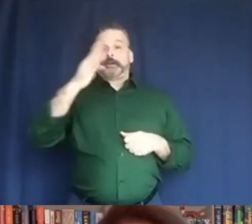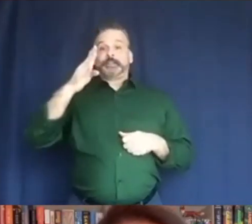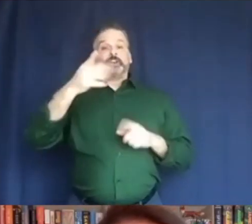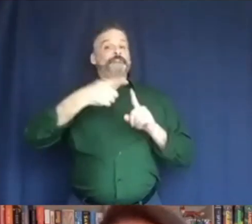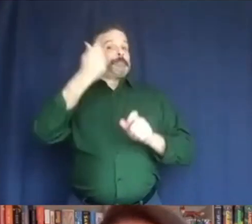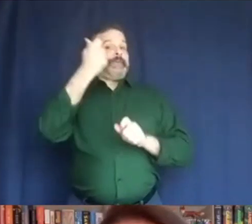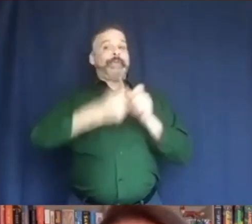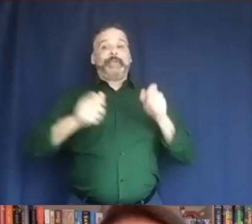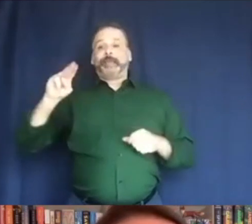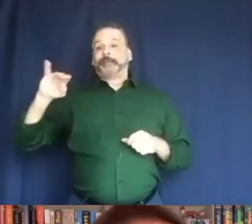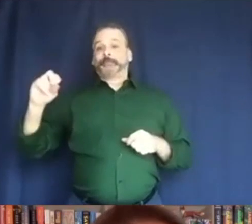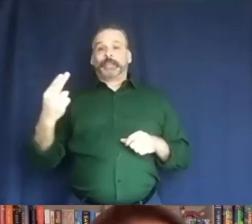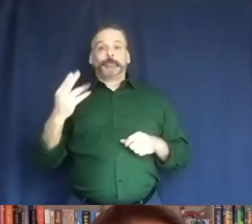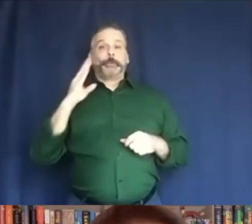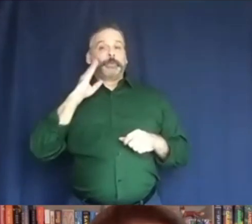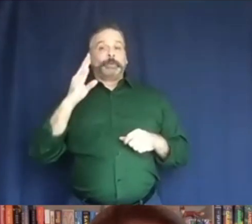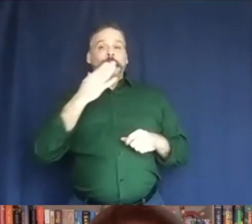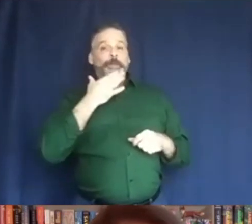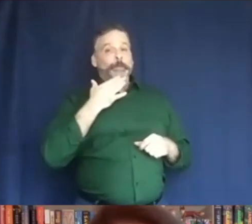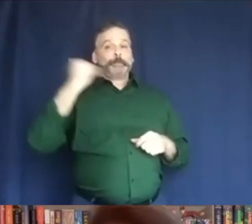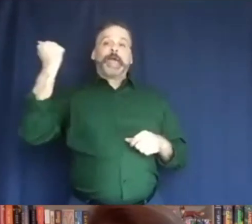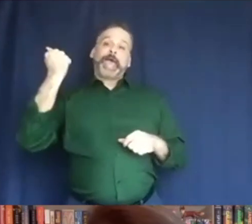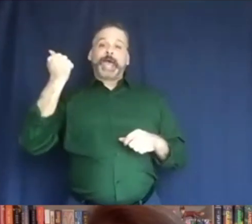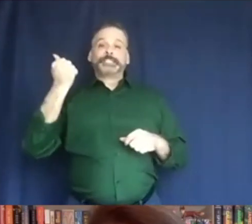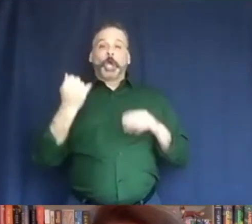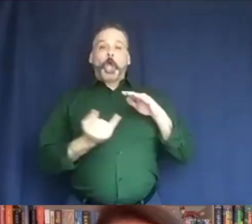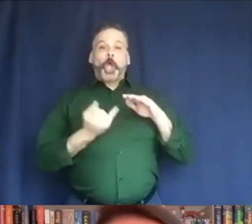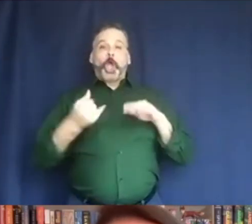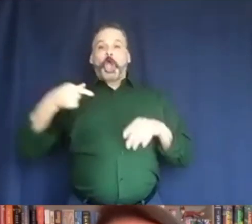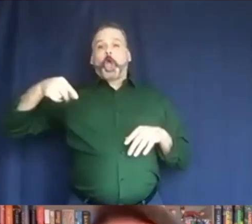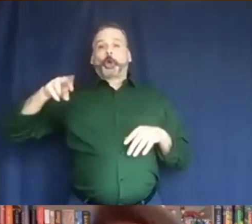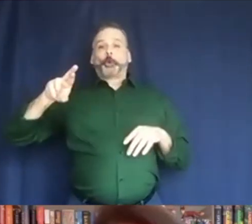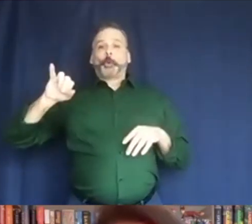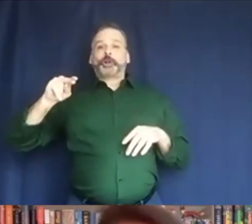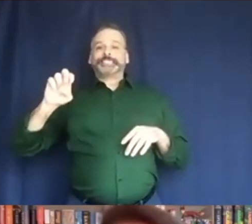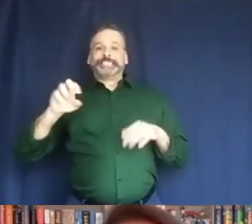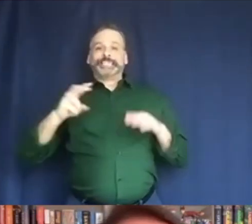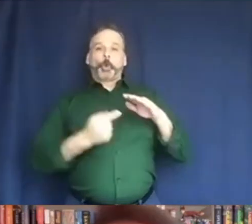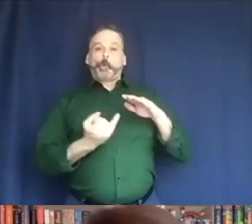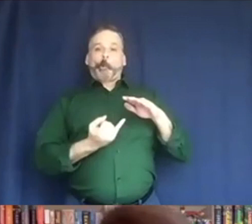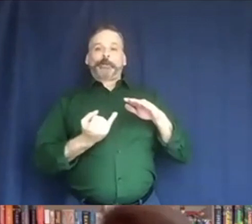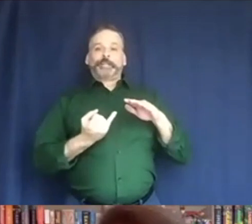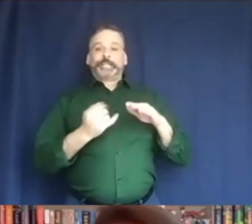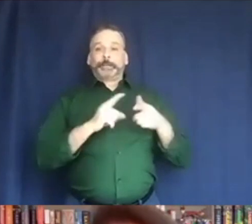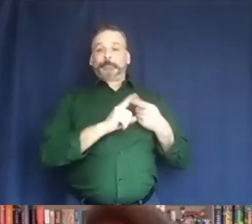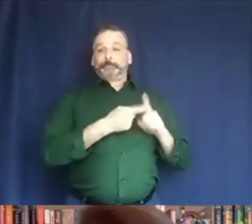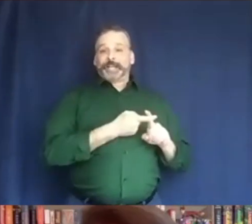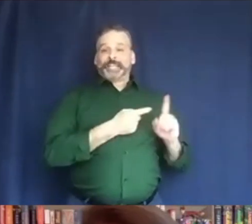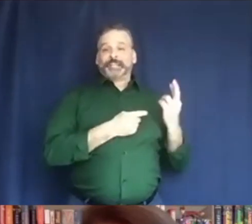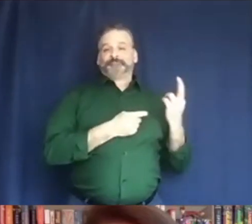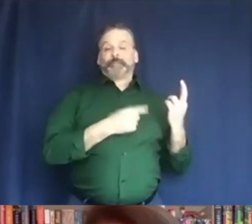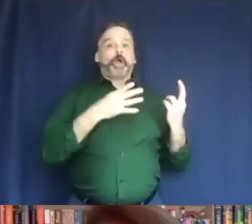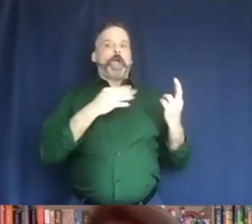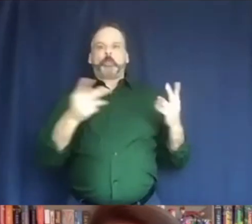pantheon would be the best quarantine buddy that you can imagine and or the worst quarantine buddy